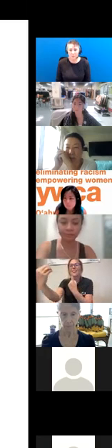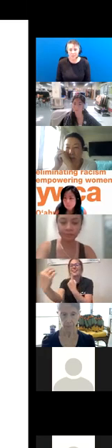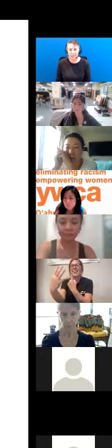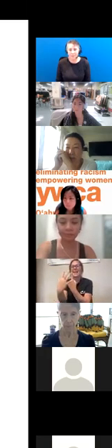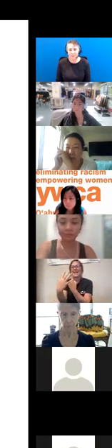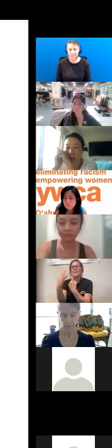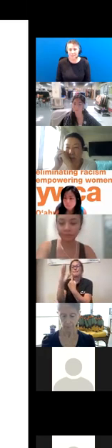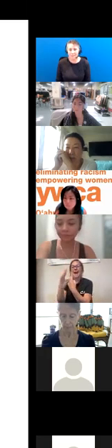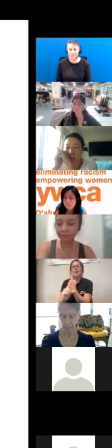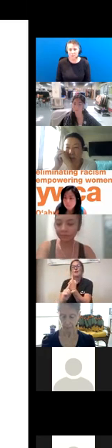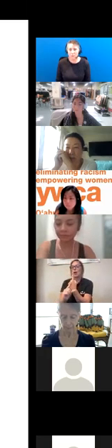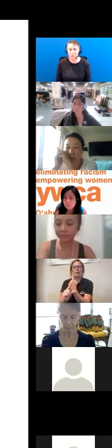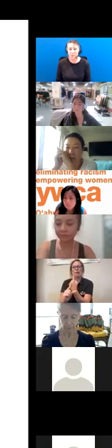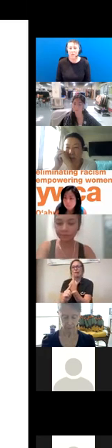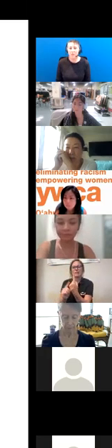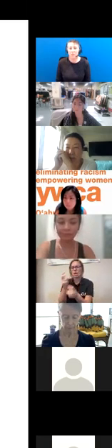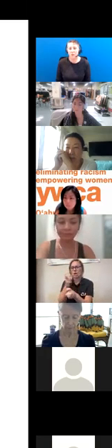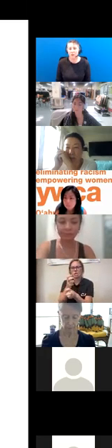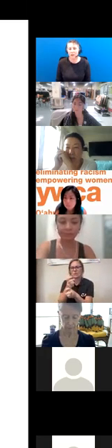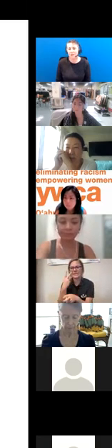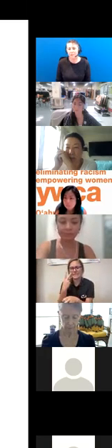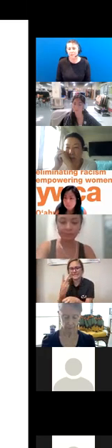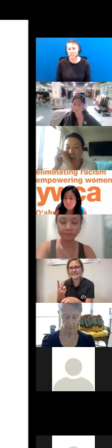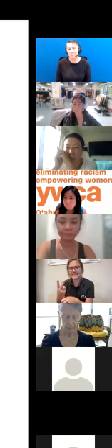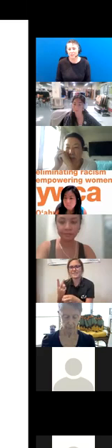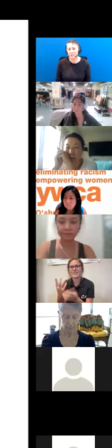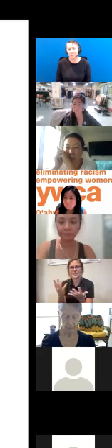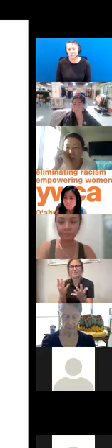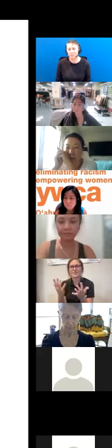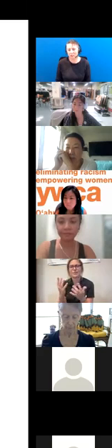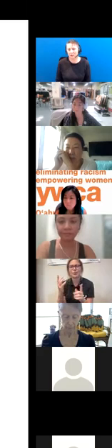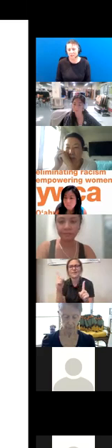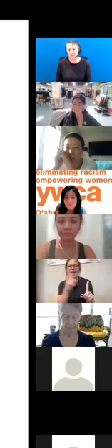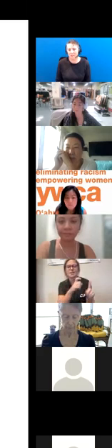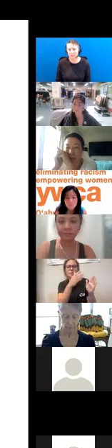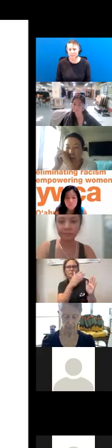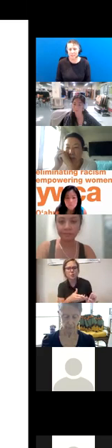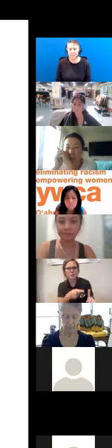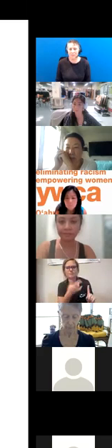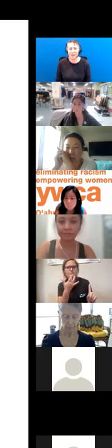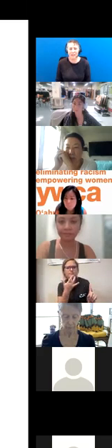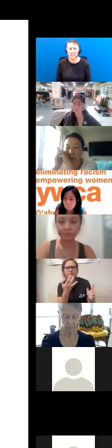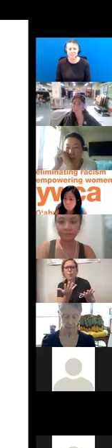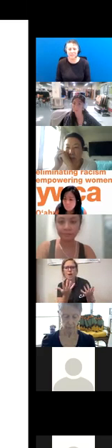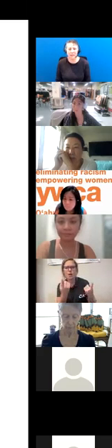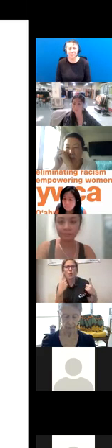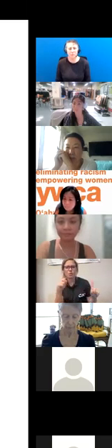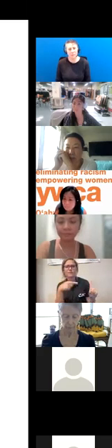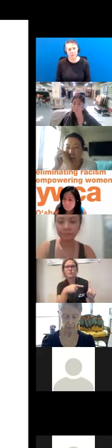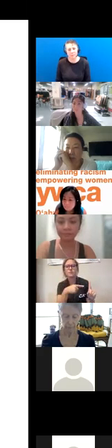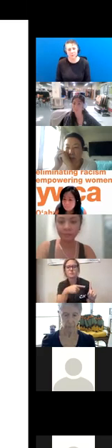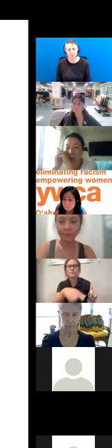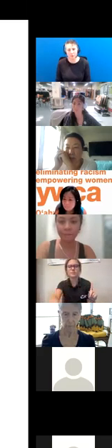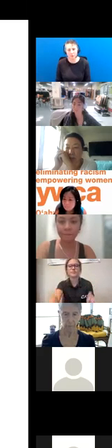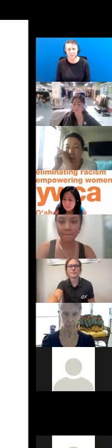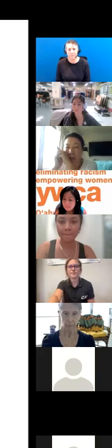or sometimes the light makes it worse. So it's really, really hard for them to see. So you ask them exactly what they